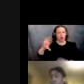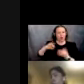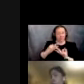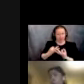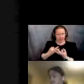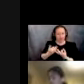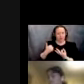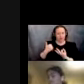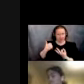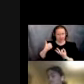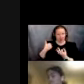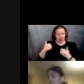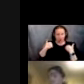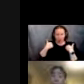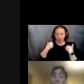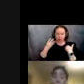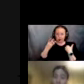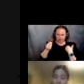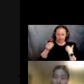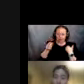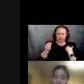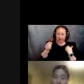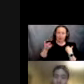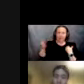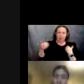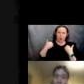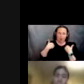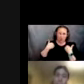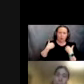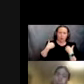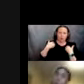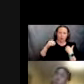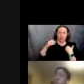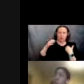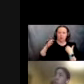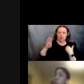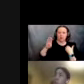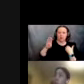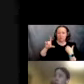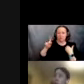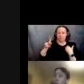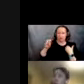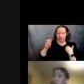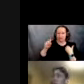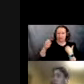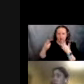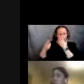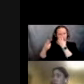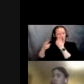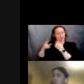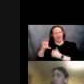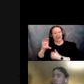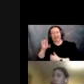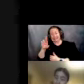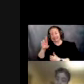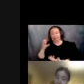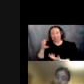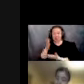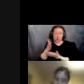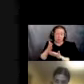shop, owned a lot of the land in Coloma. And Carrie may have been also part Native. There's not quite